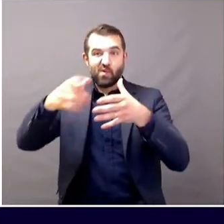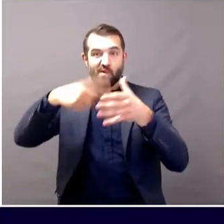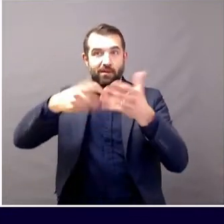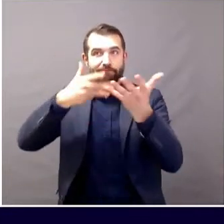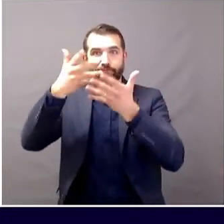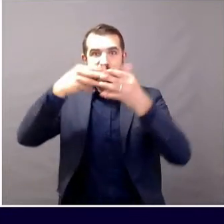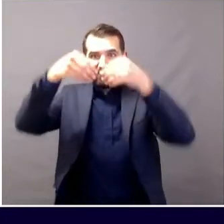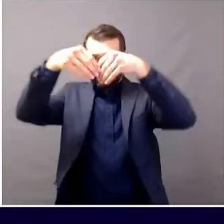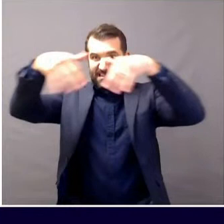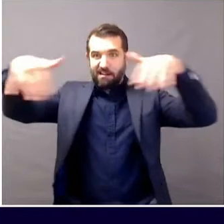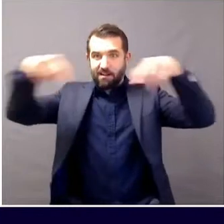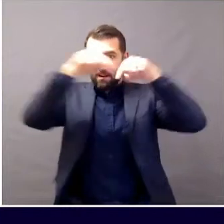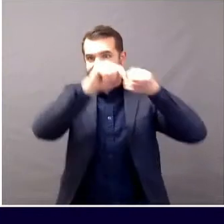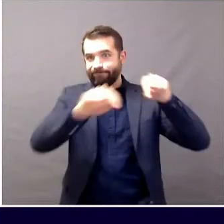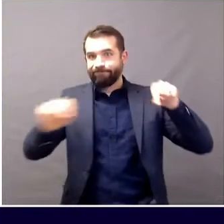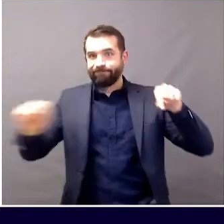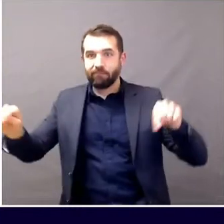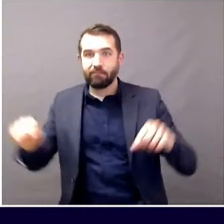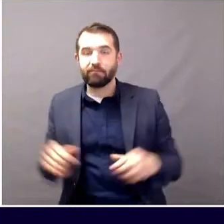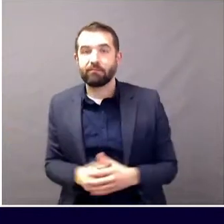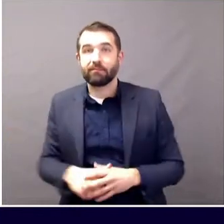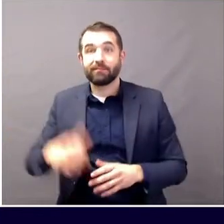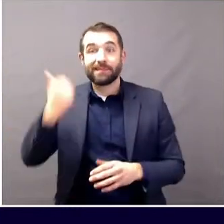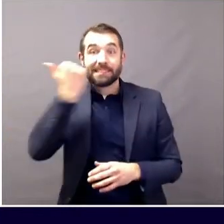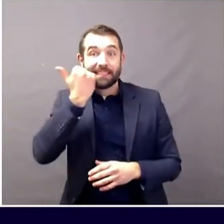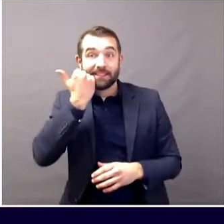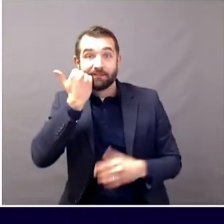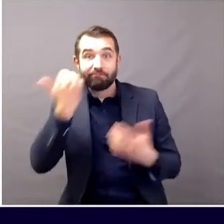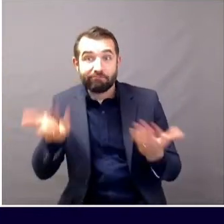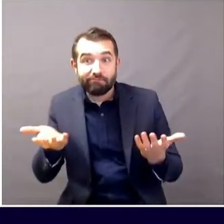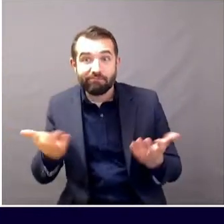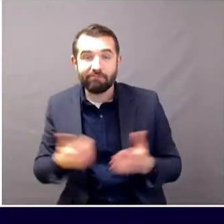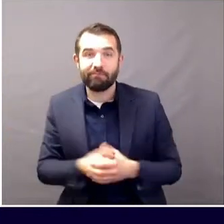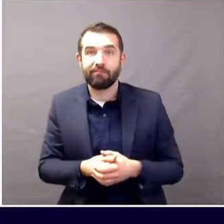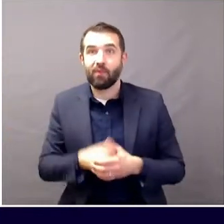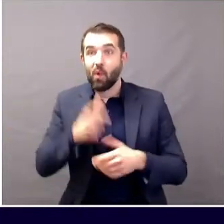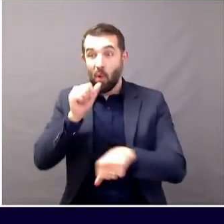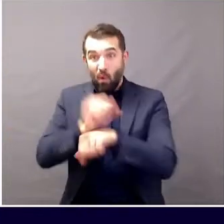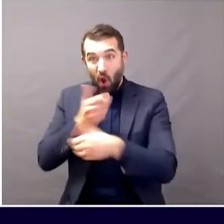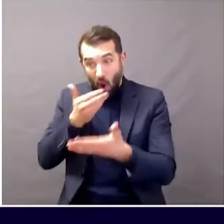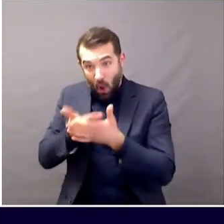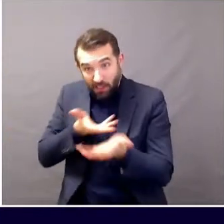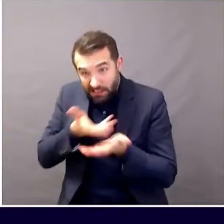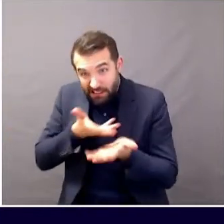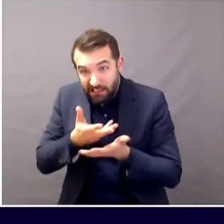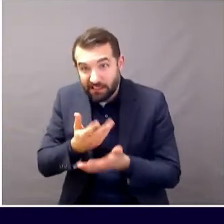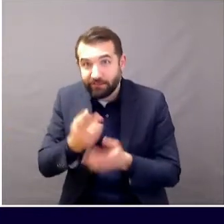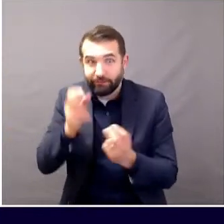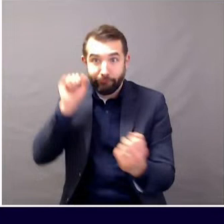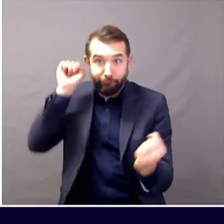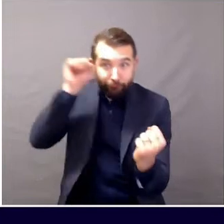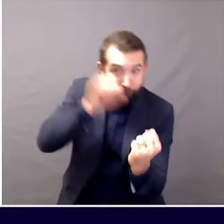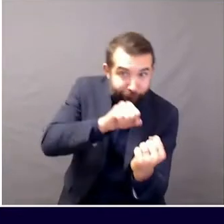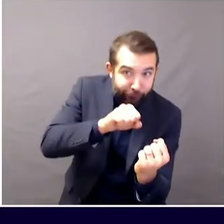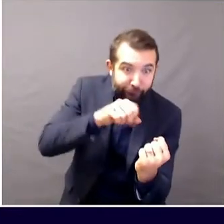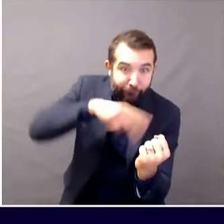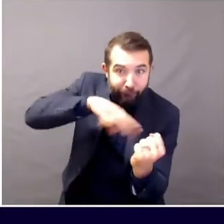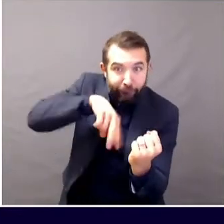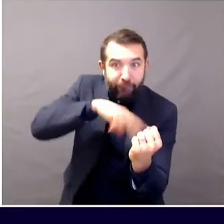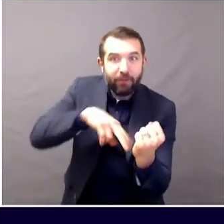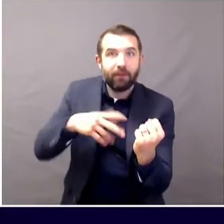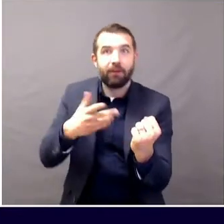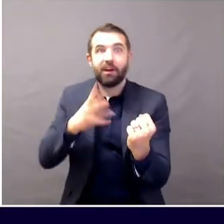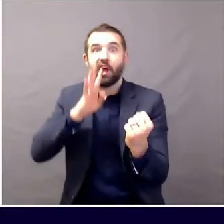for us right now, given that they work in close proximity and are conducting aerosol generating procedures. We'll be working